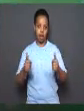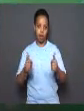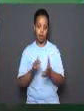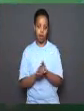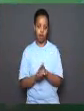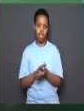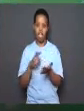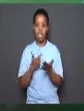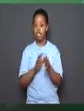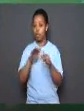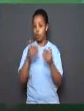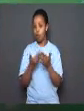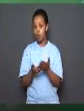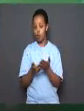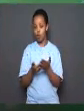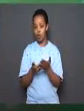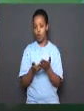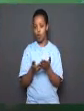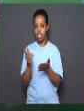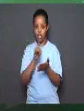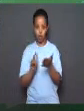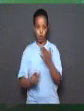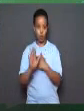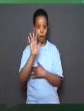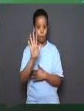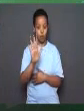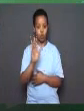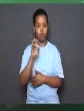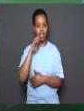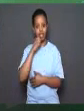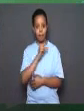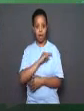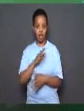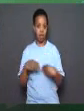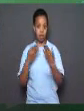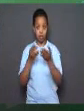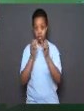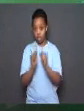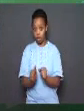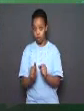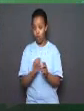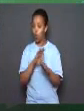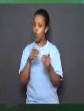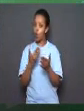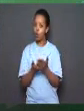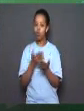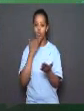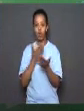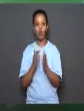If you were able to list all 5 properties, you have remembered